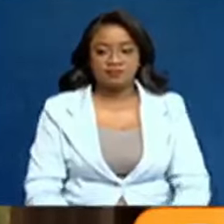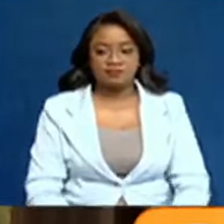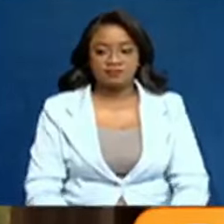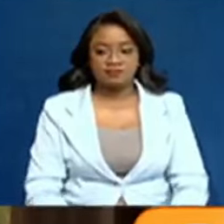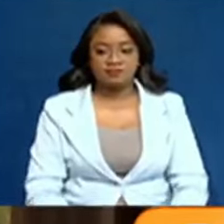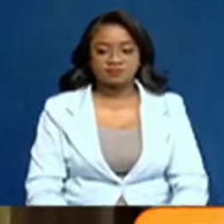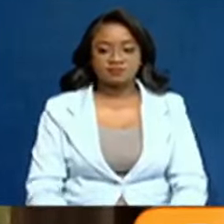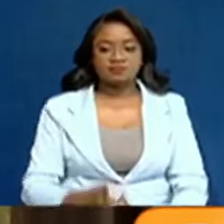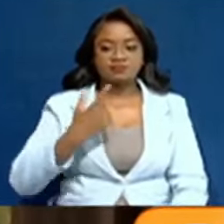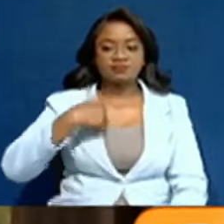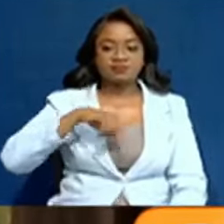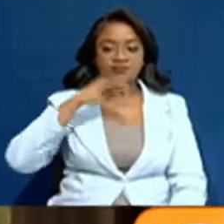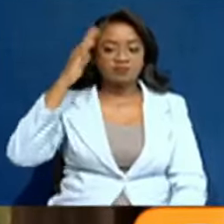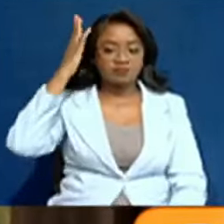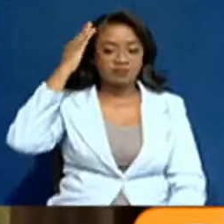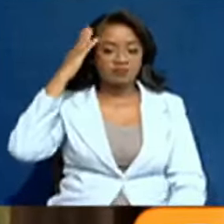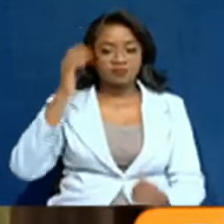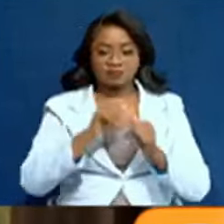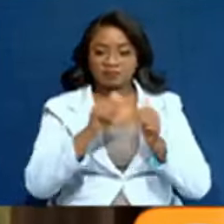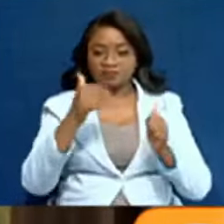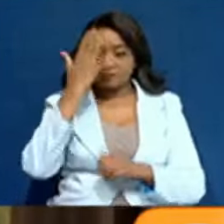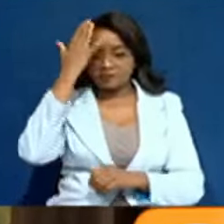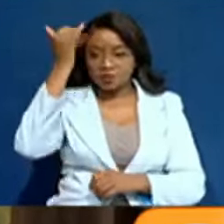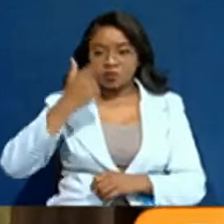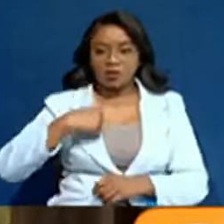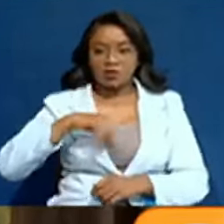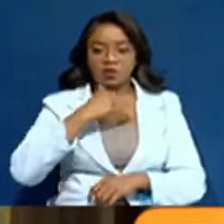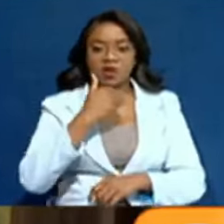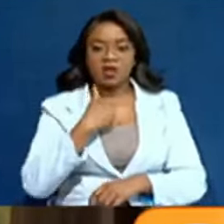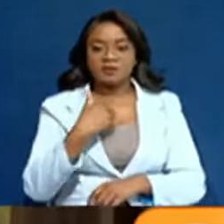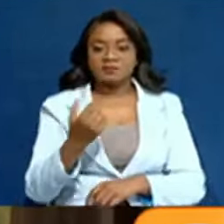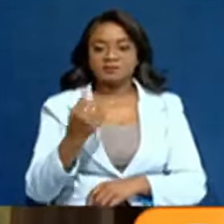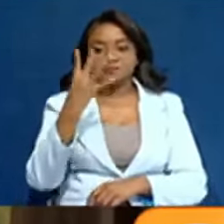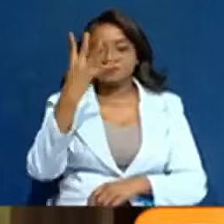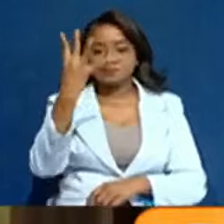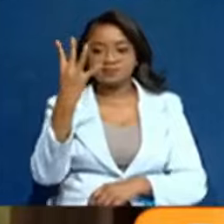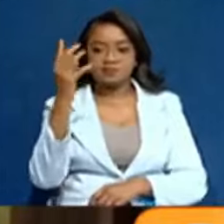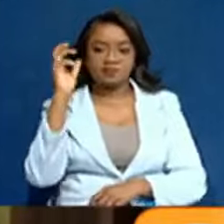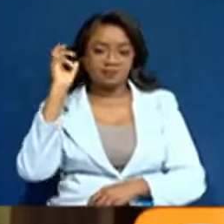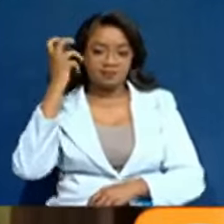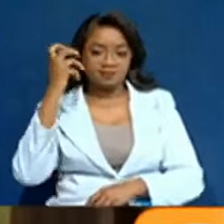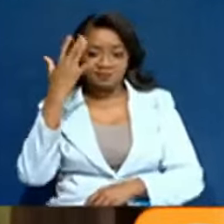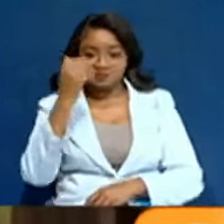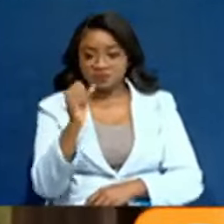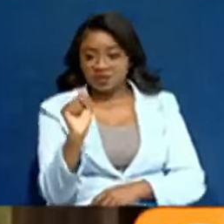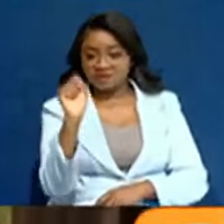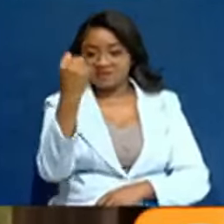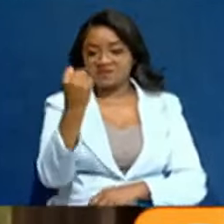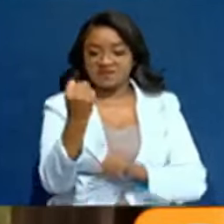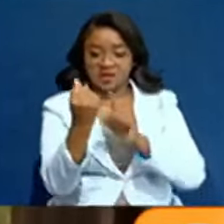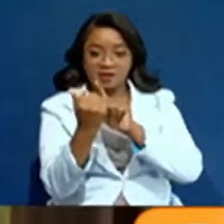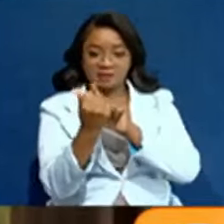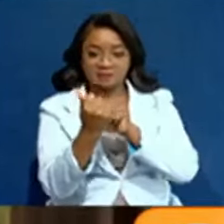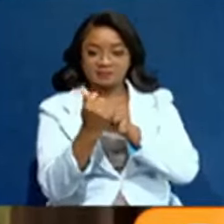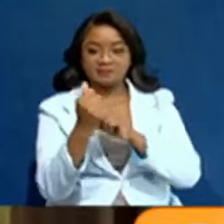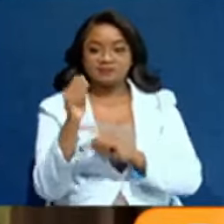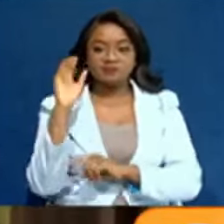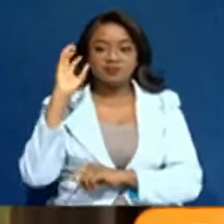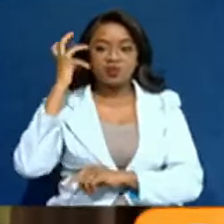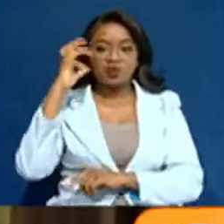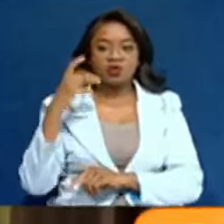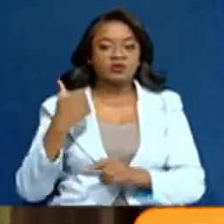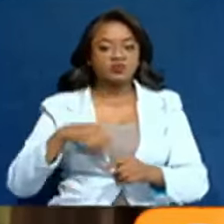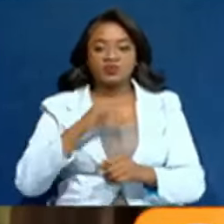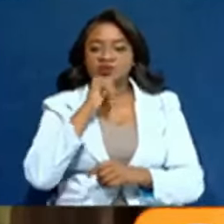why we have four gold medals. Because the fifth gold medal on steeplechase is